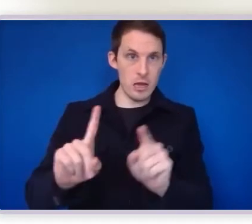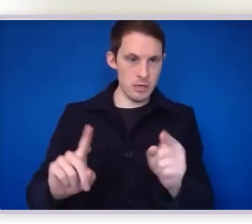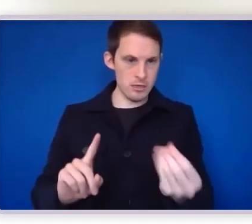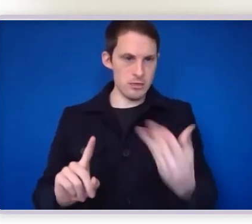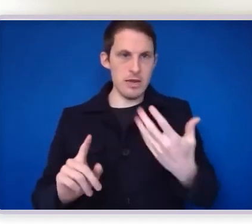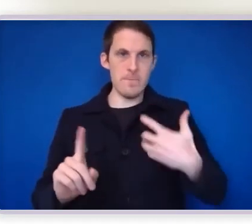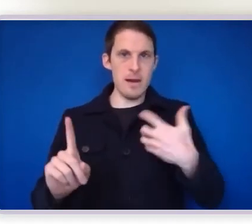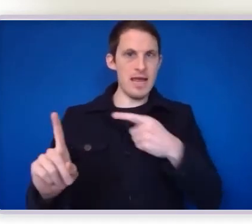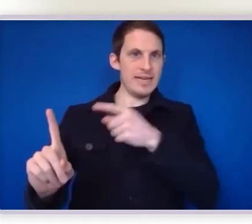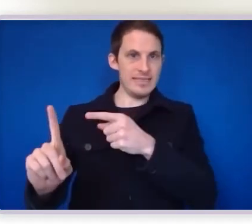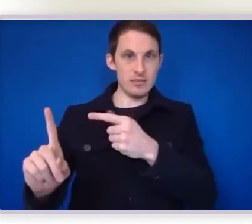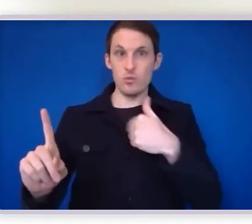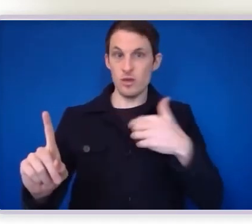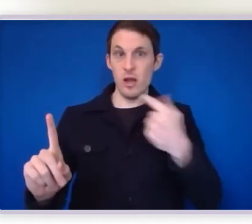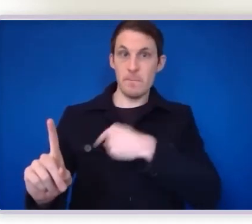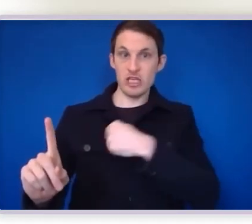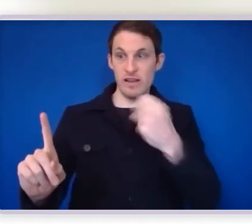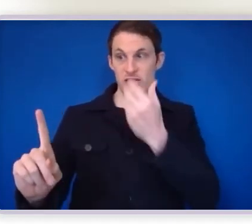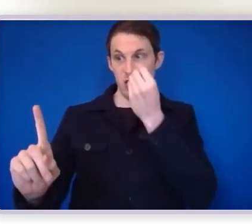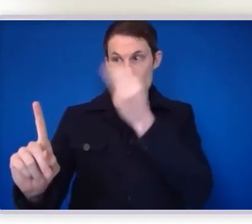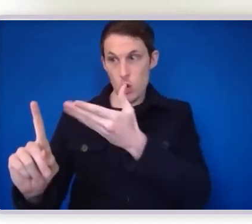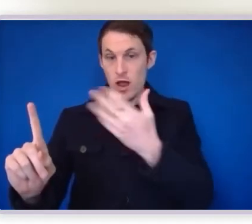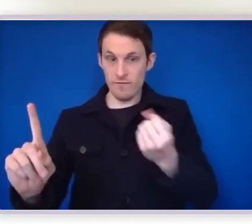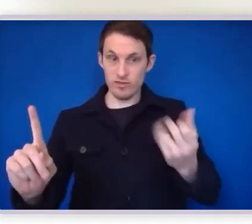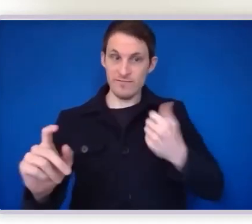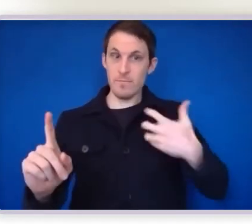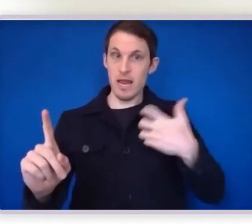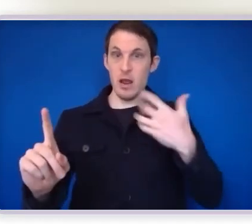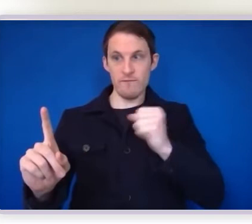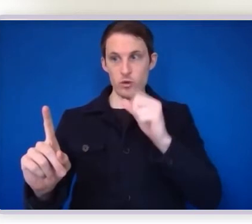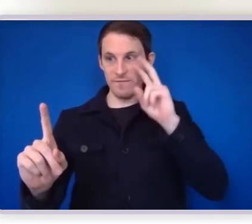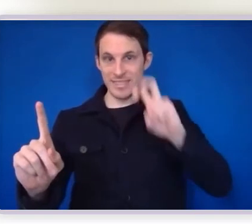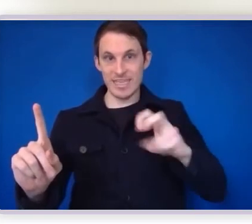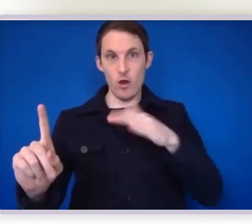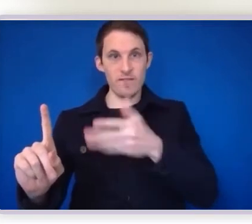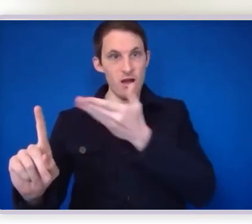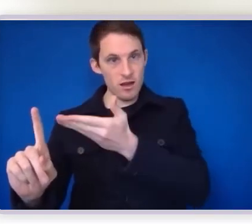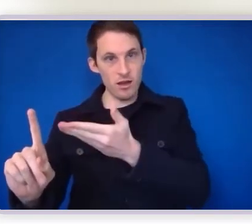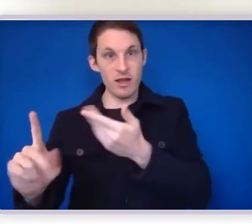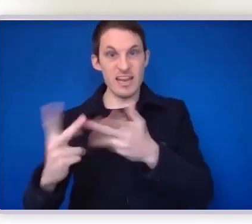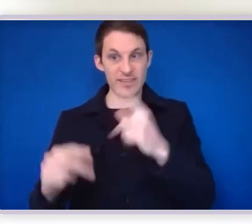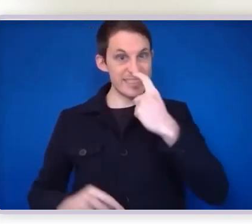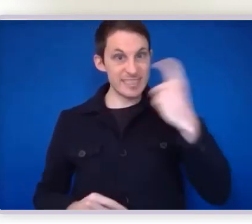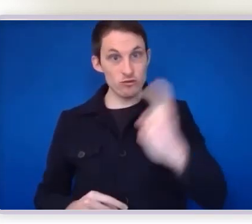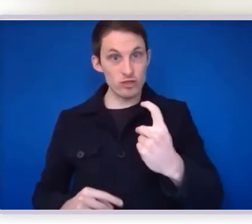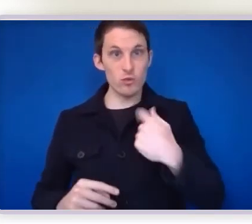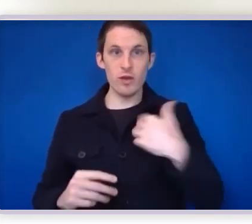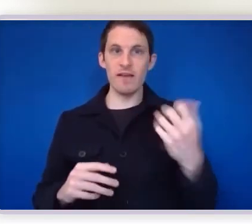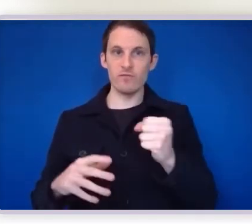we're having to investigate them. And if it's serious enough, we will take steps to